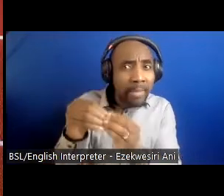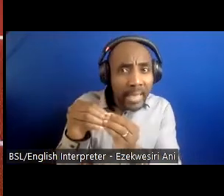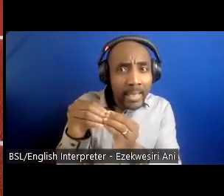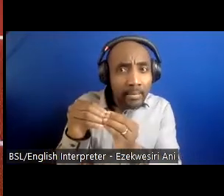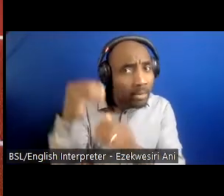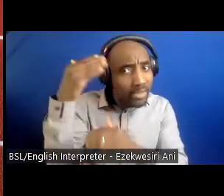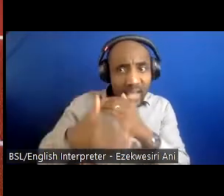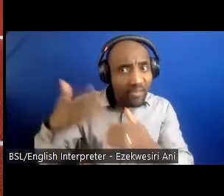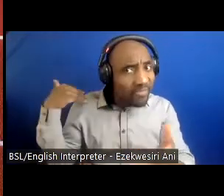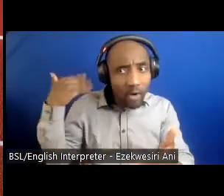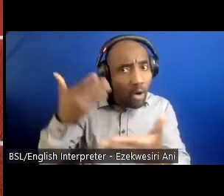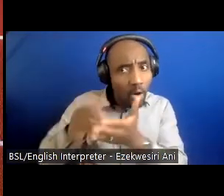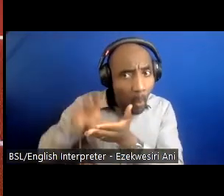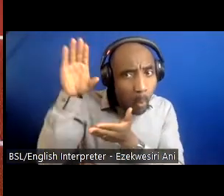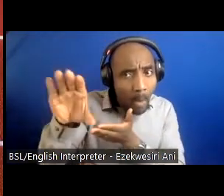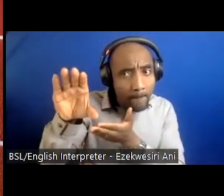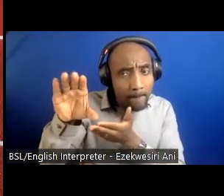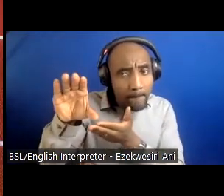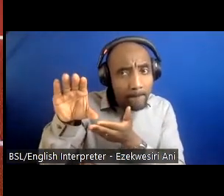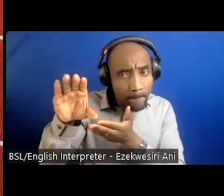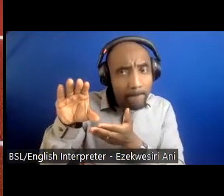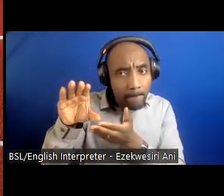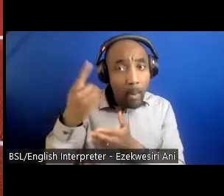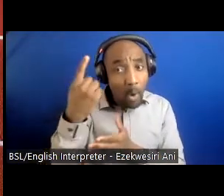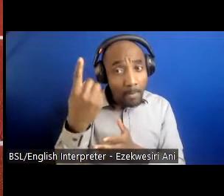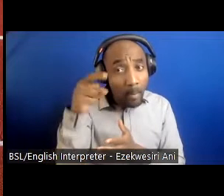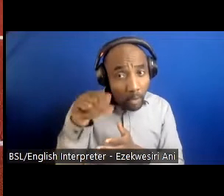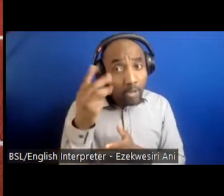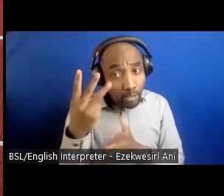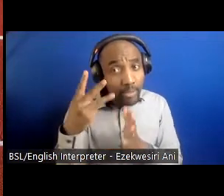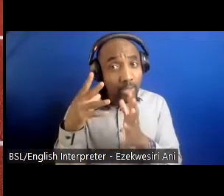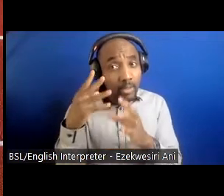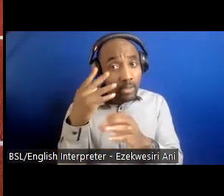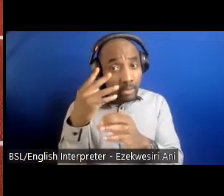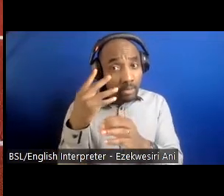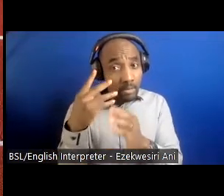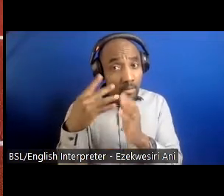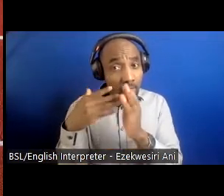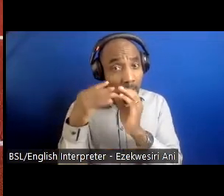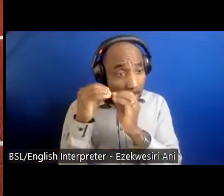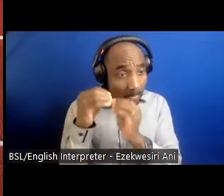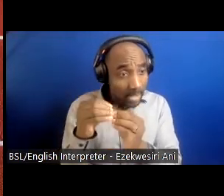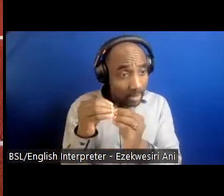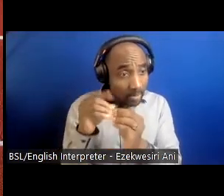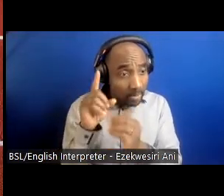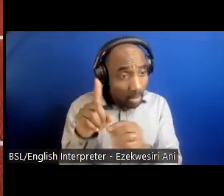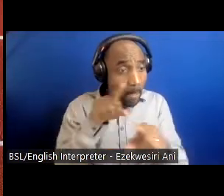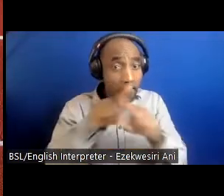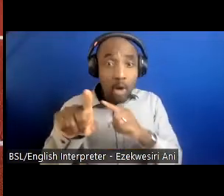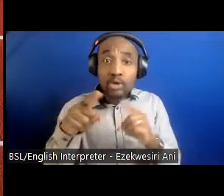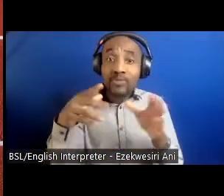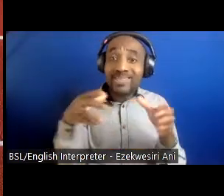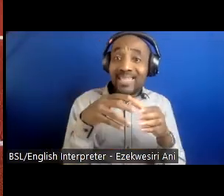over this period. However, despite this public investment, most of Team GB sports have had